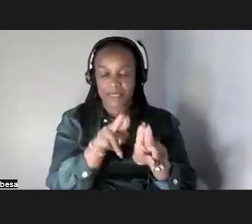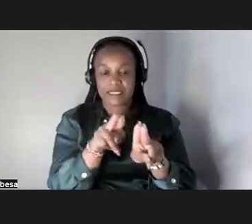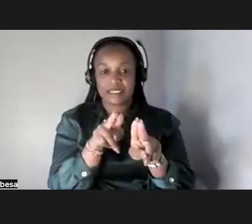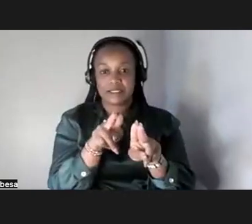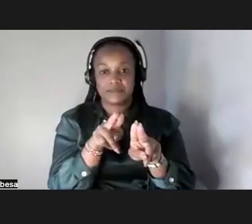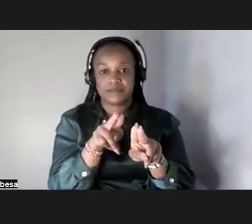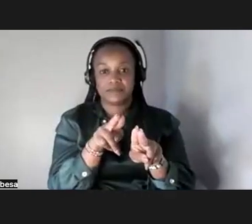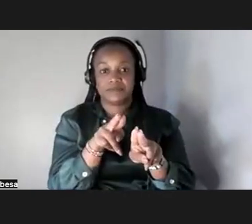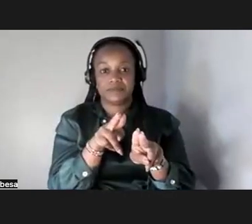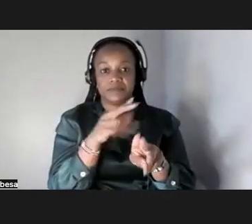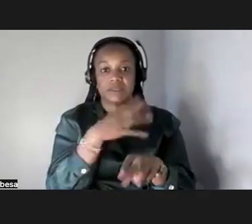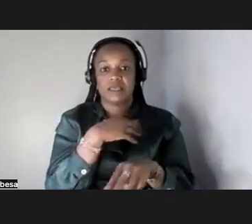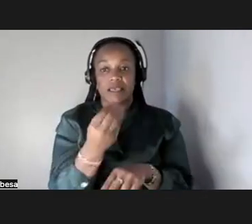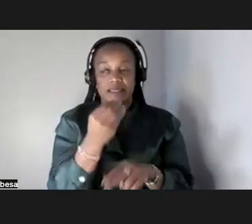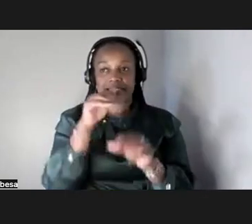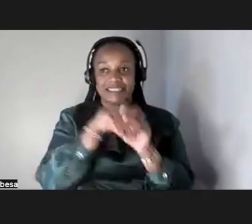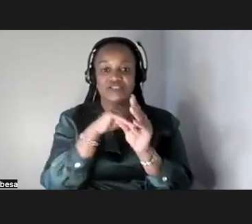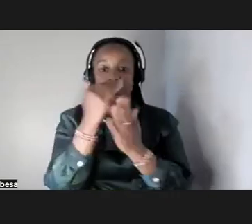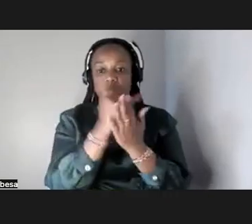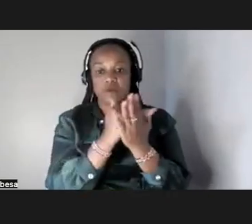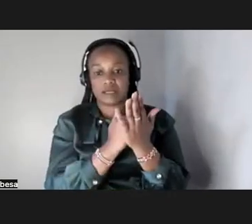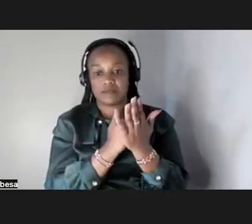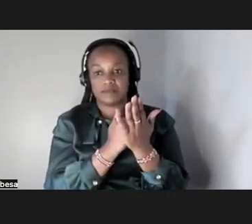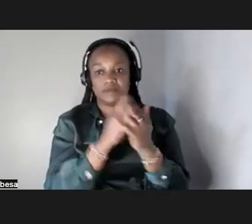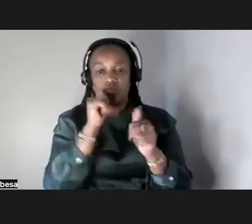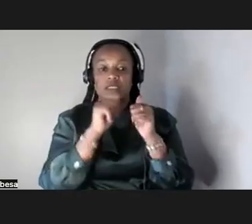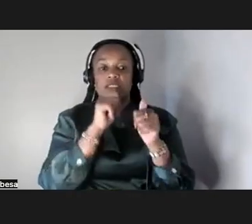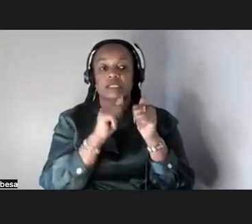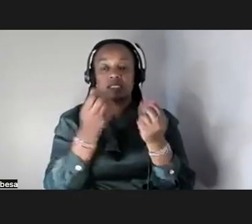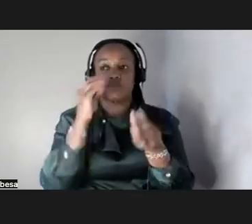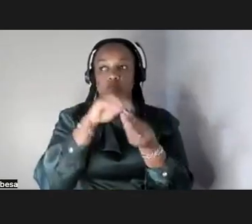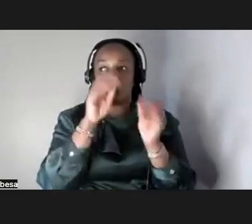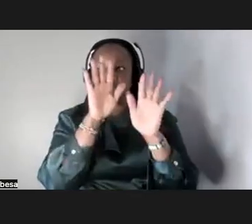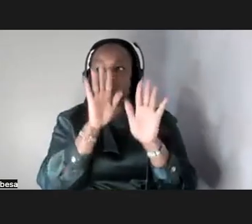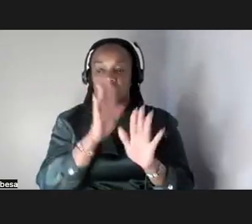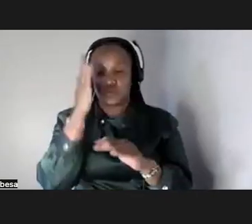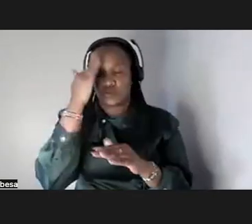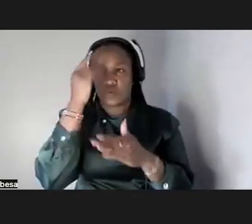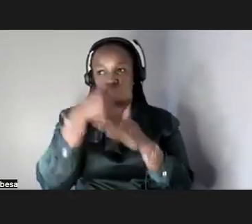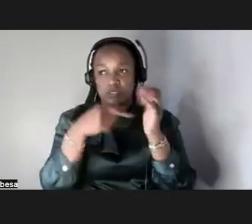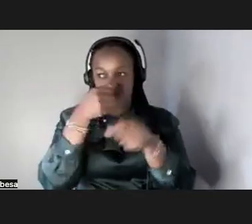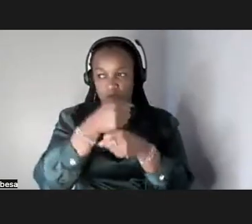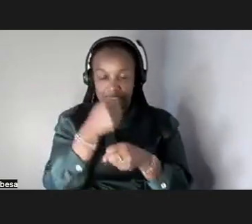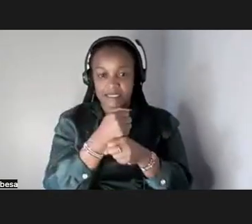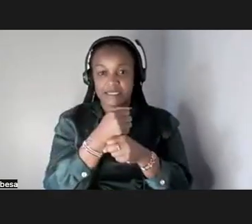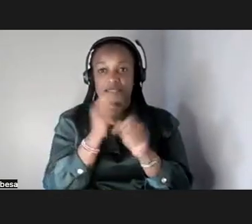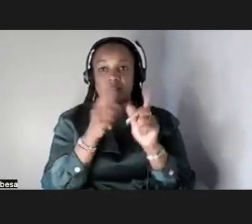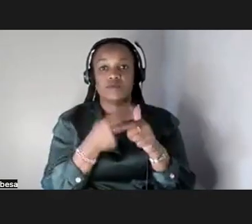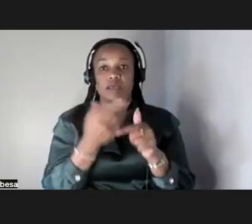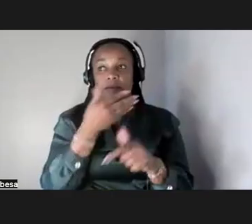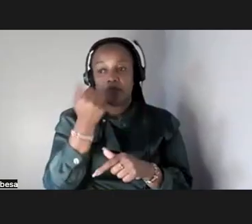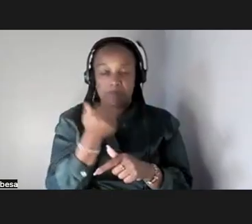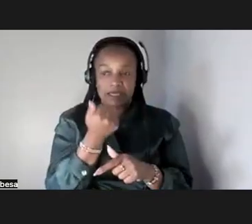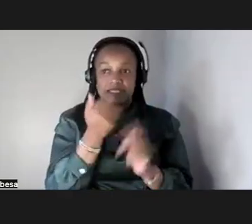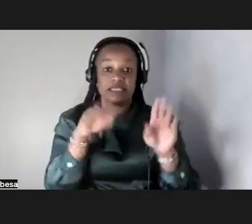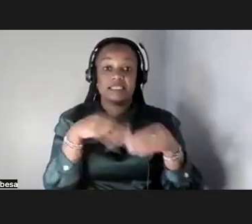components and into the programming is important, so that we know what's working, so we can learn from that, so we can better direct our resources to